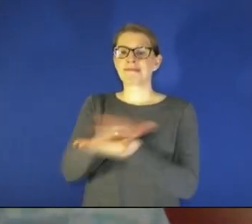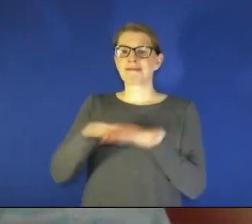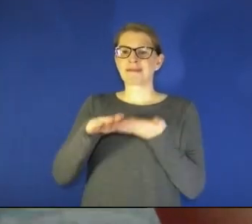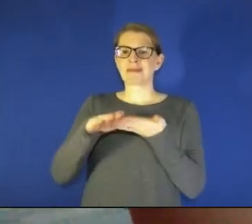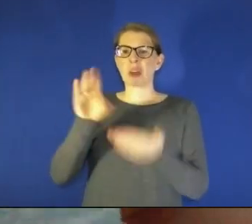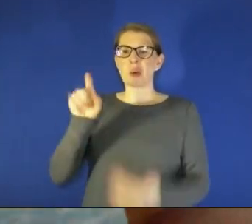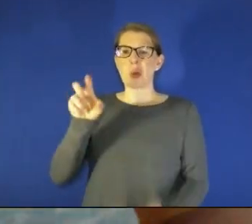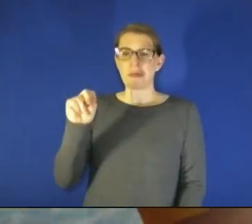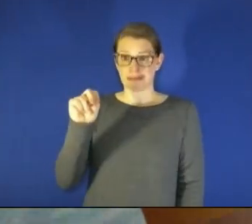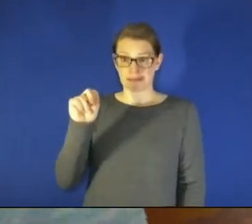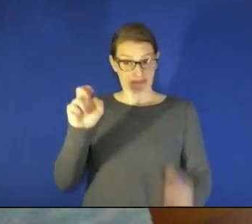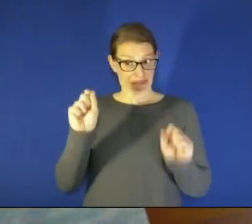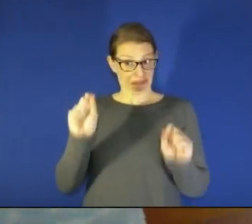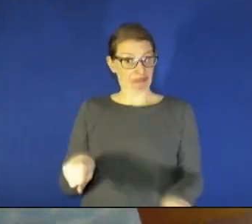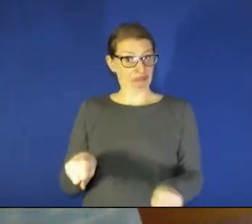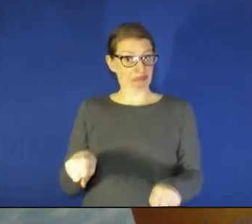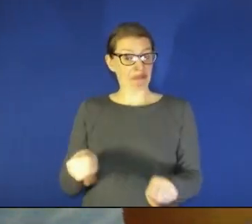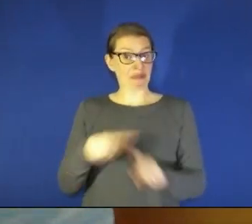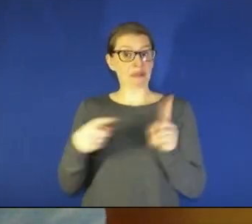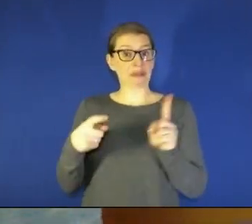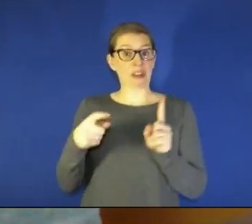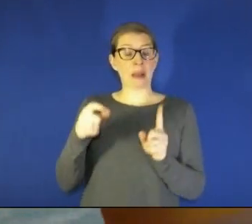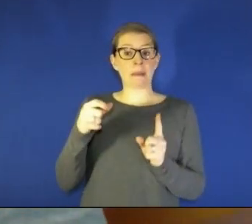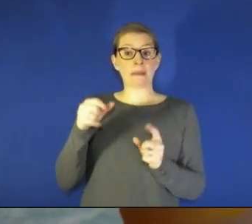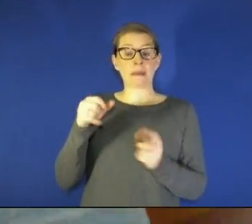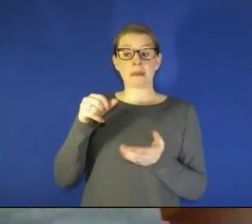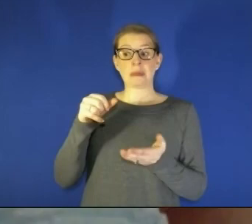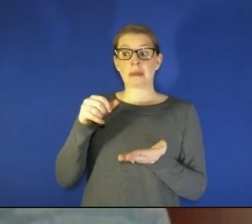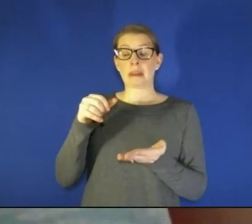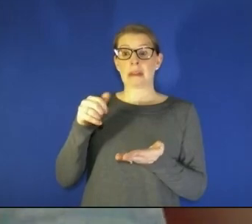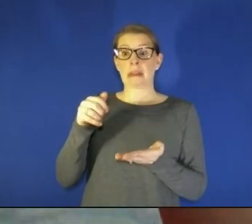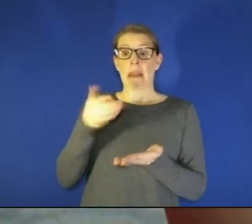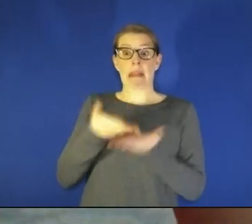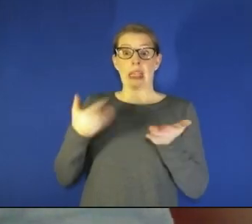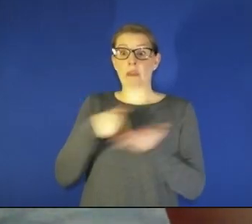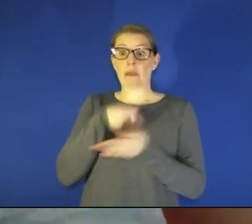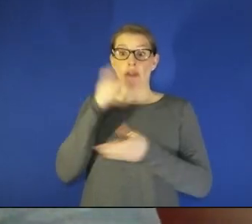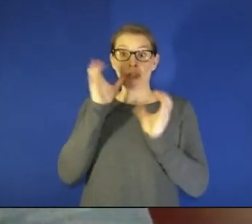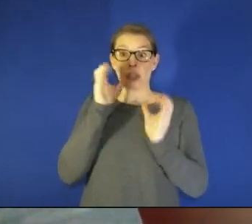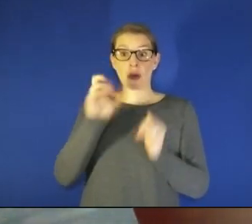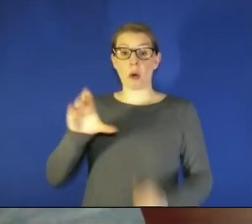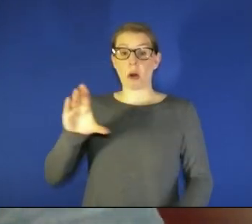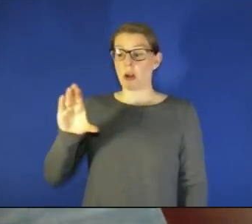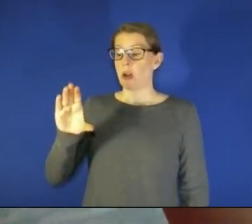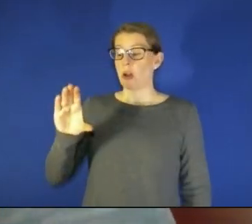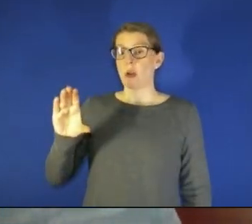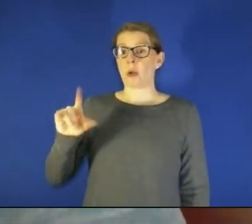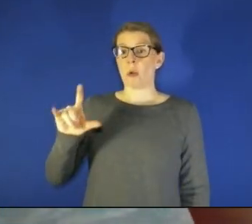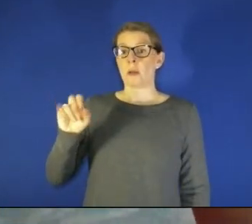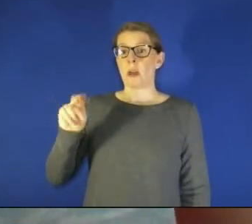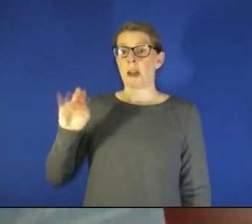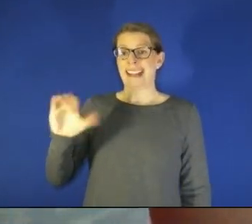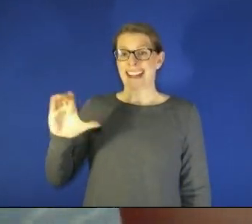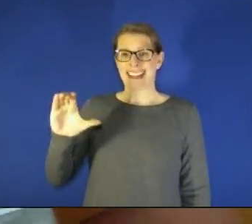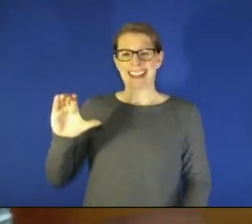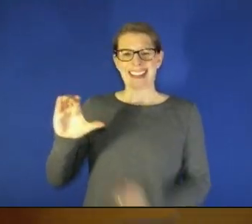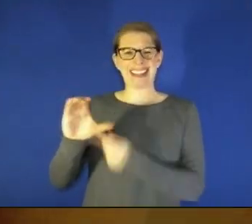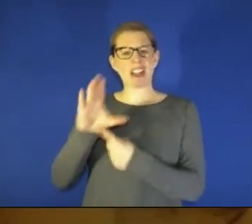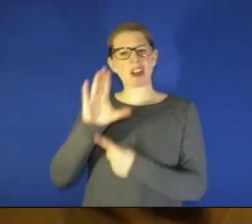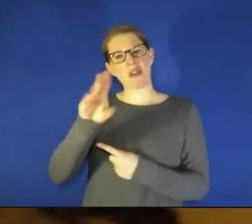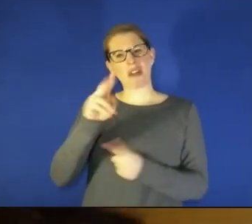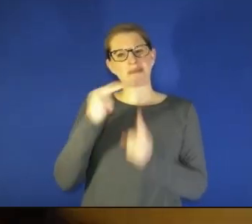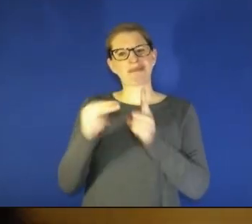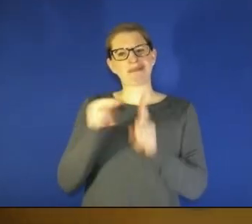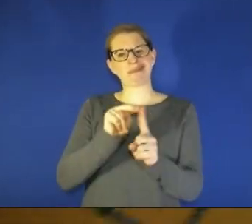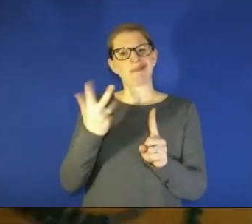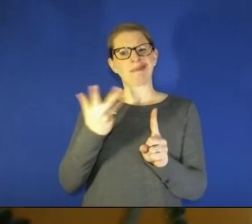that from the liquids we drink, or a colonic? I've heard of people getting colonics, so what's your take on that?